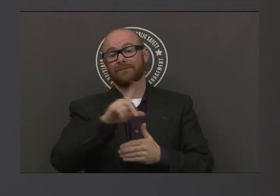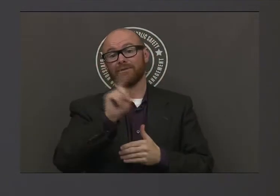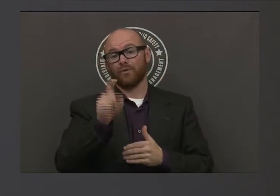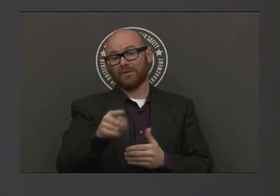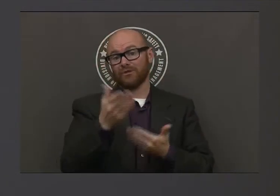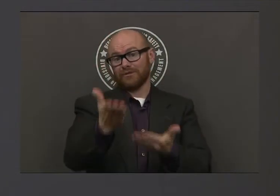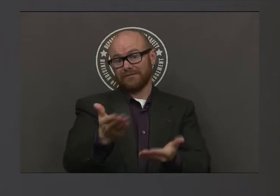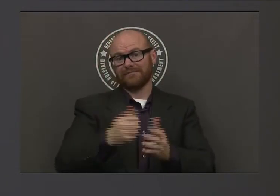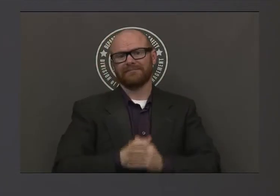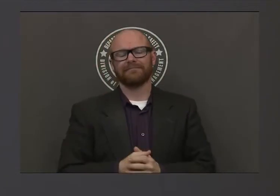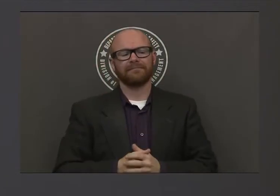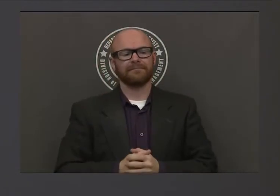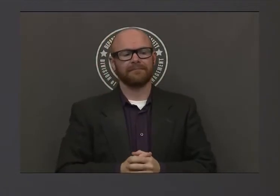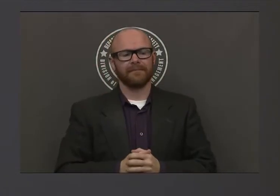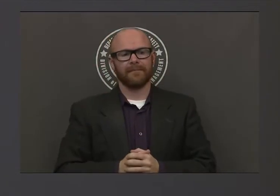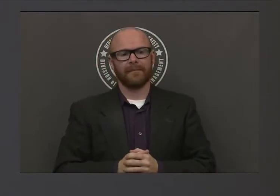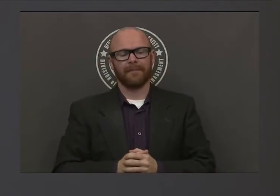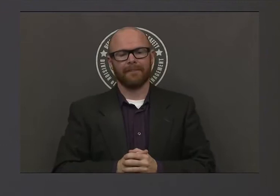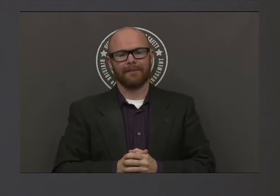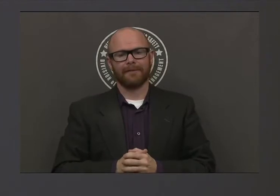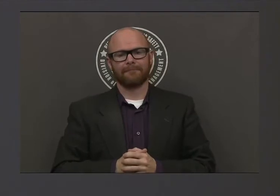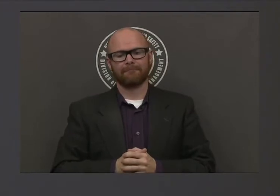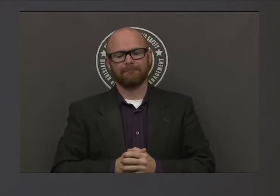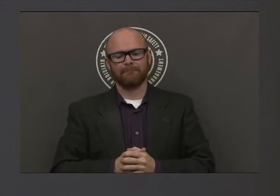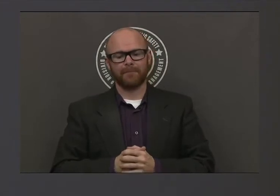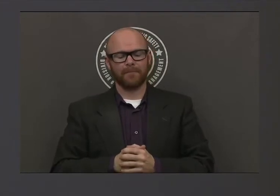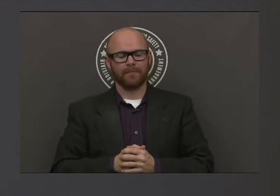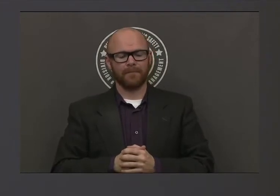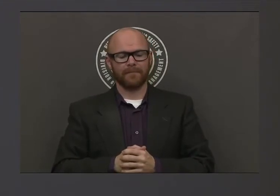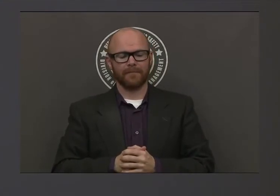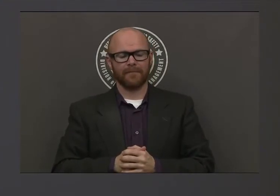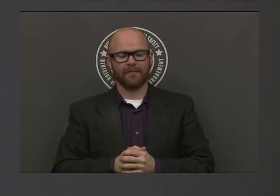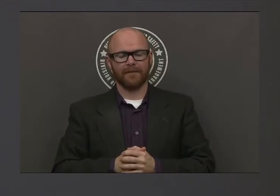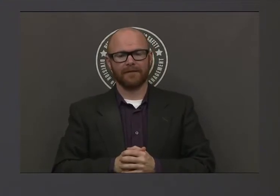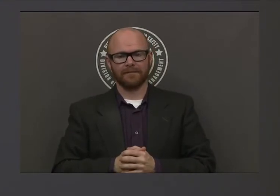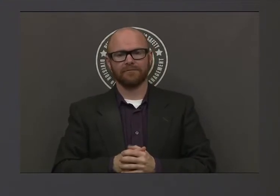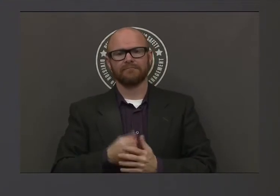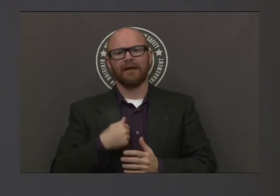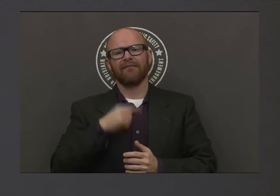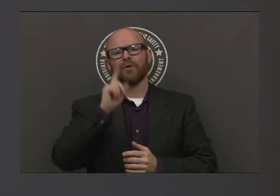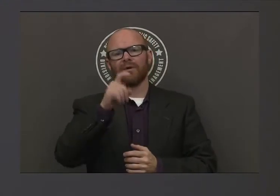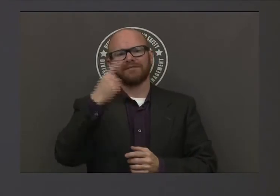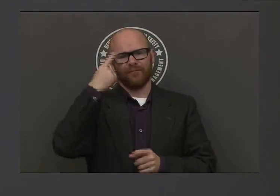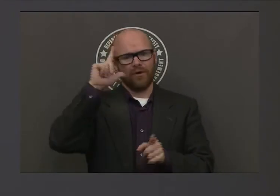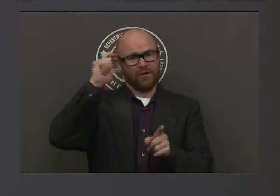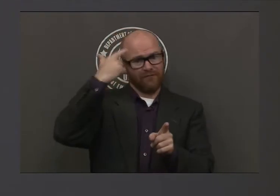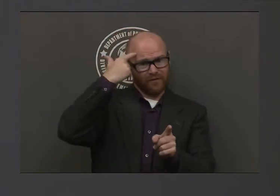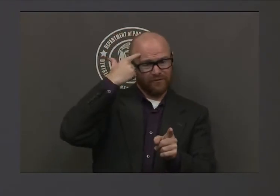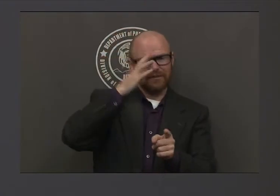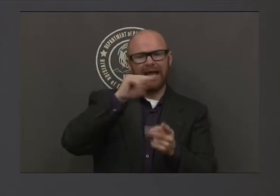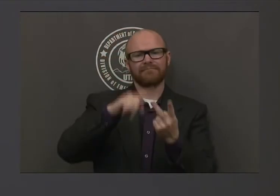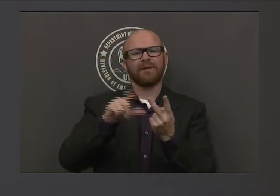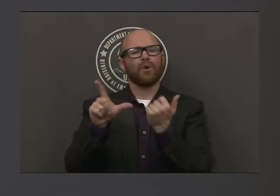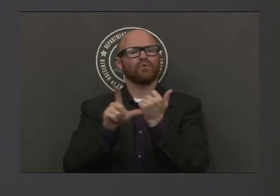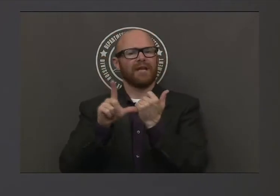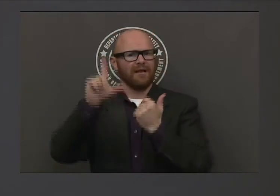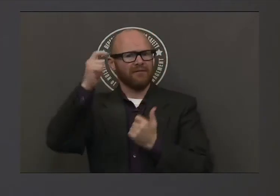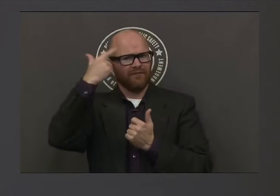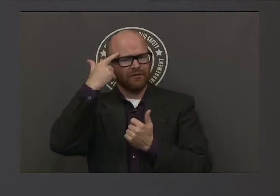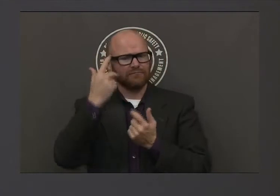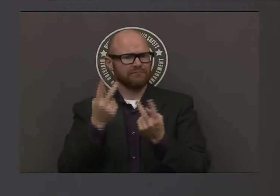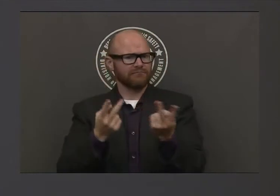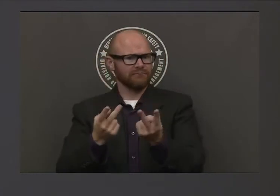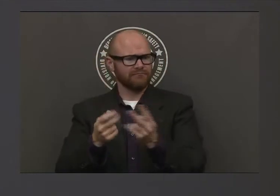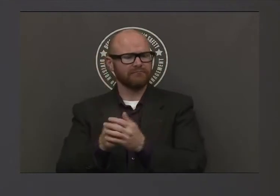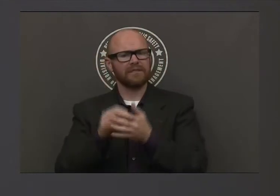Hi, this is Sophia Evelito with the Associated Press. I have a question for the governor and governor-elect in regards